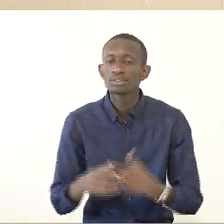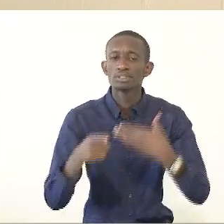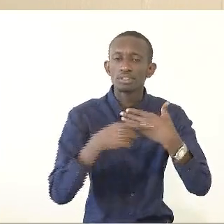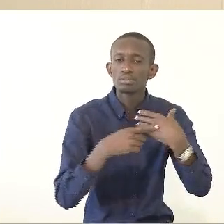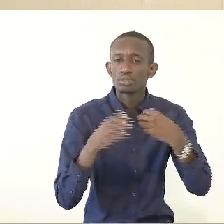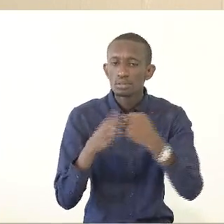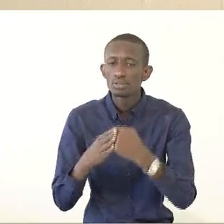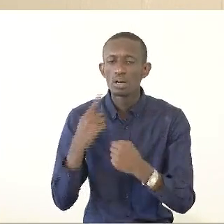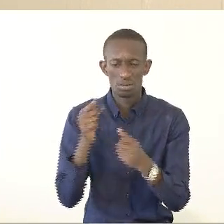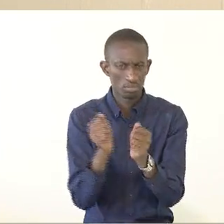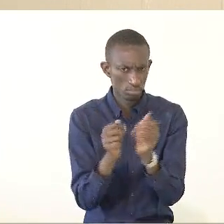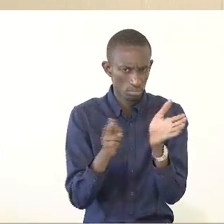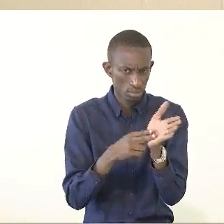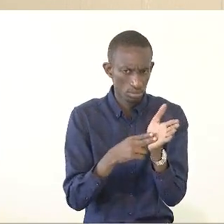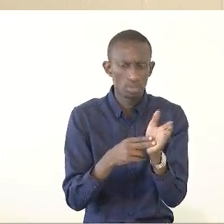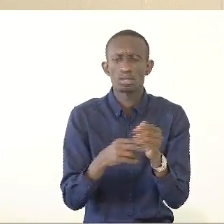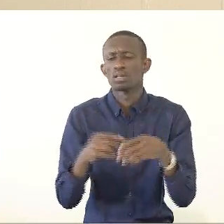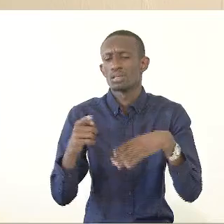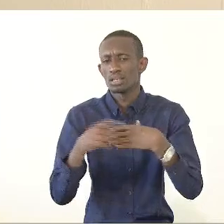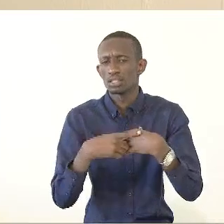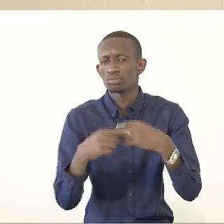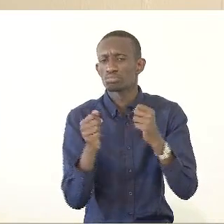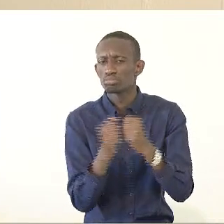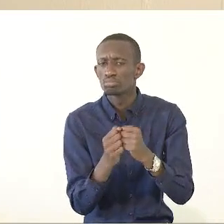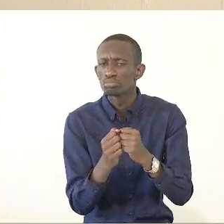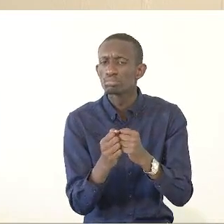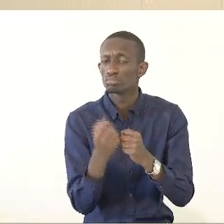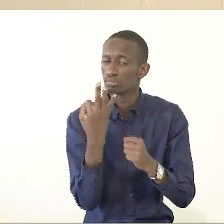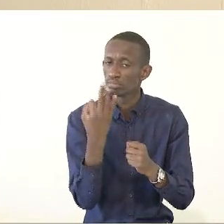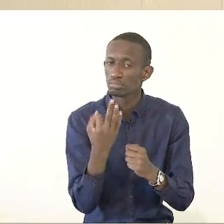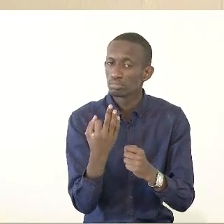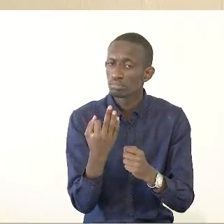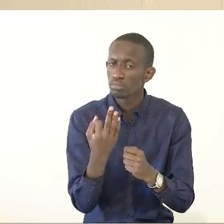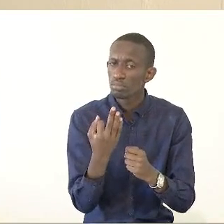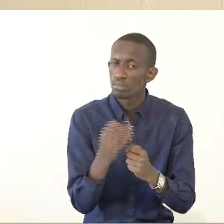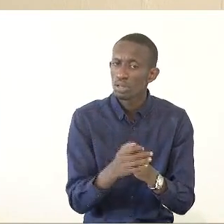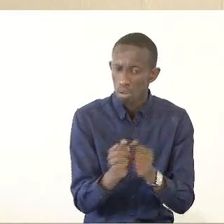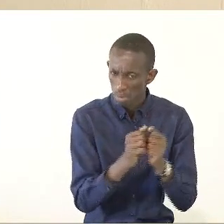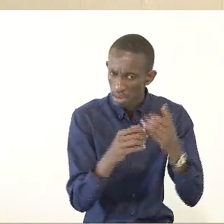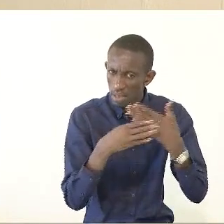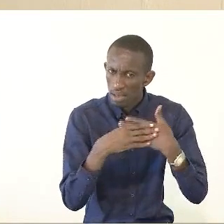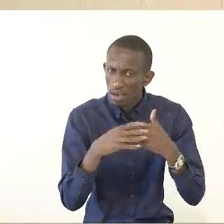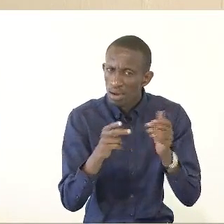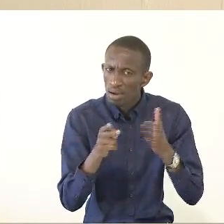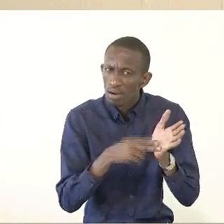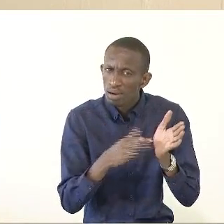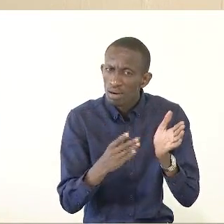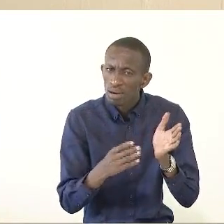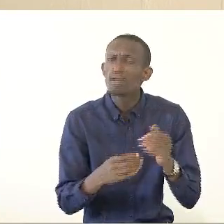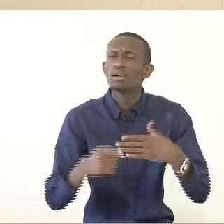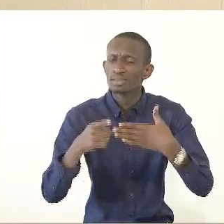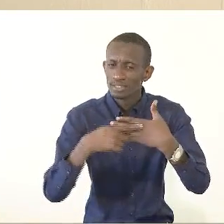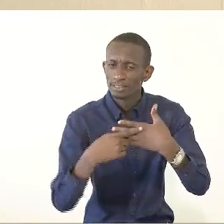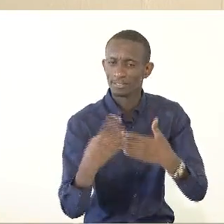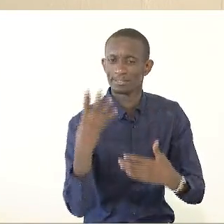is -13. -13 and 9, what do we get? It is -4. We put